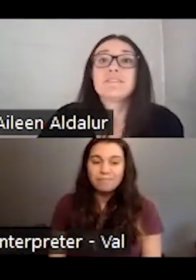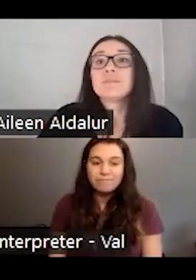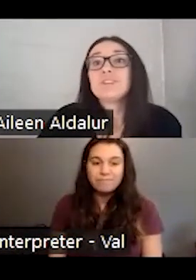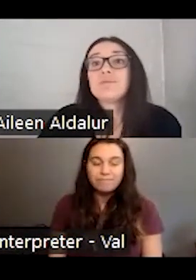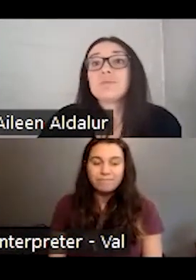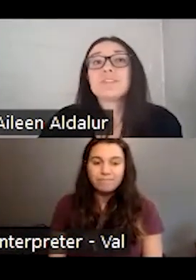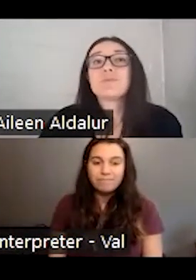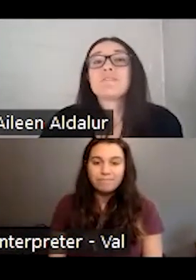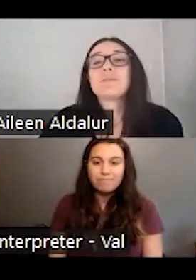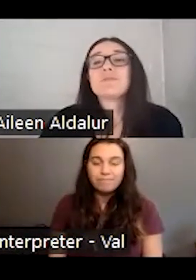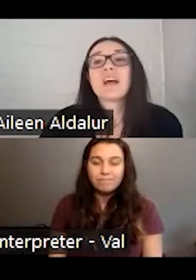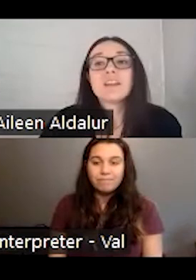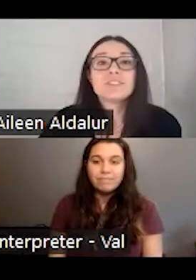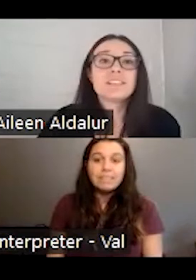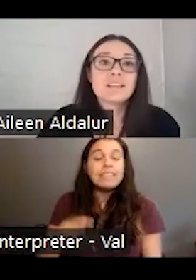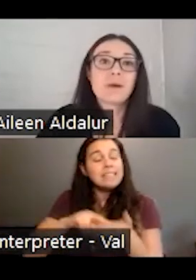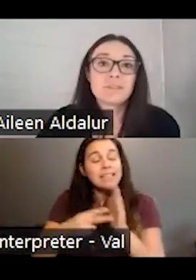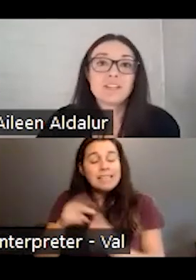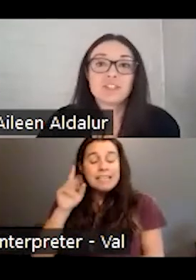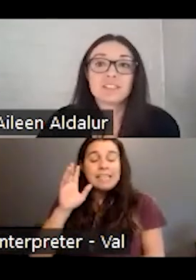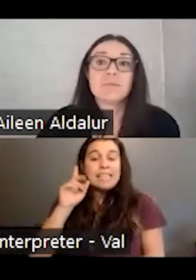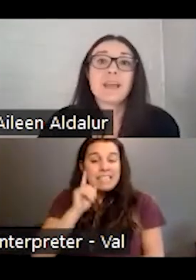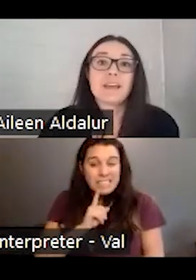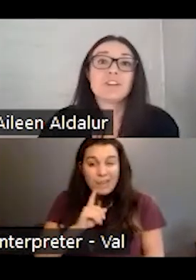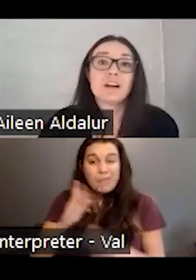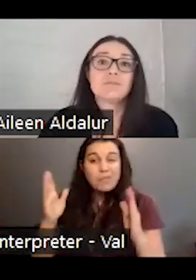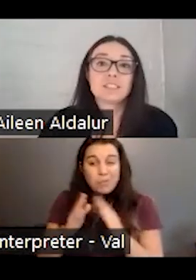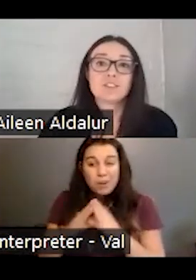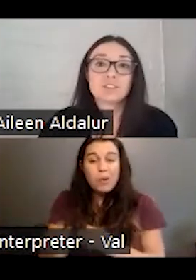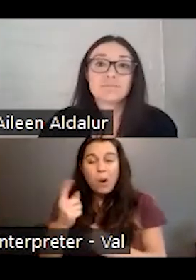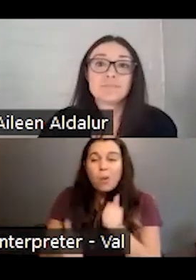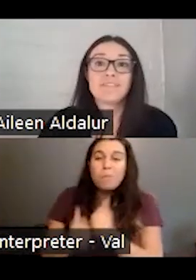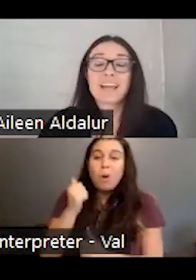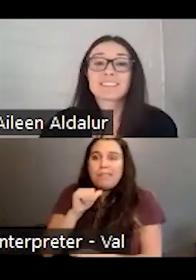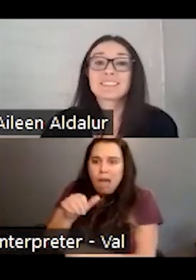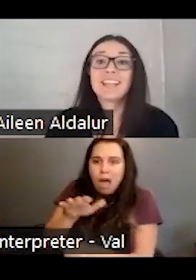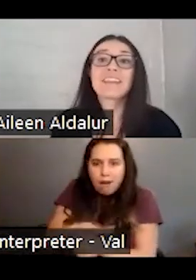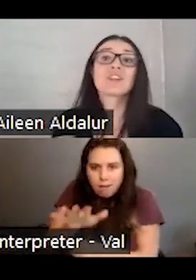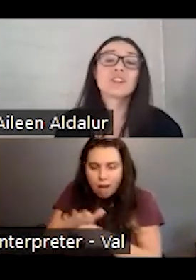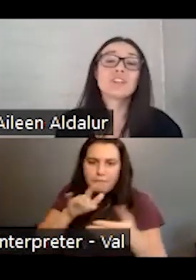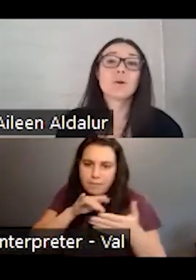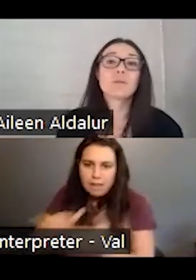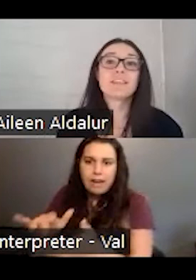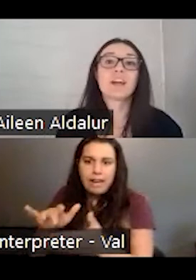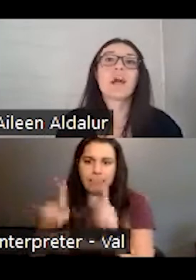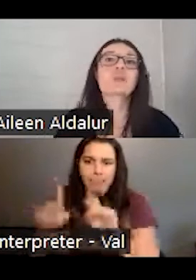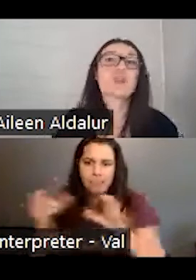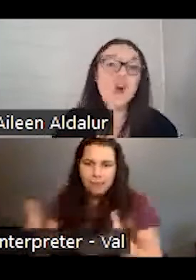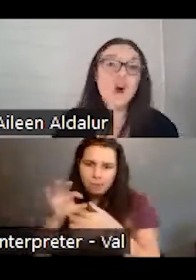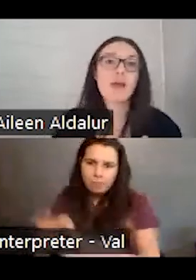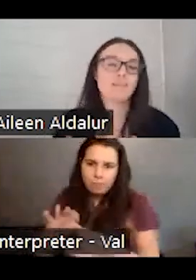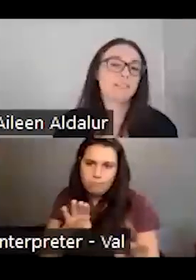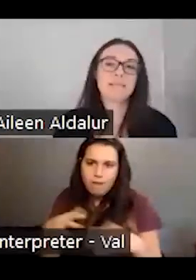Therefore, the deaf community remains one of the most understudied populations in behavioral health research. In fact, at the current moment, there